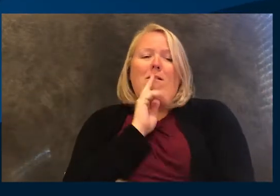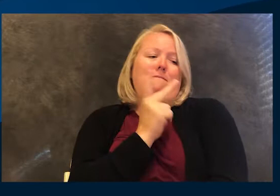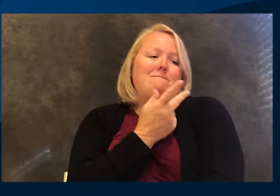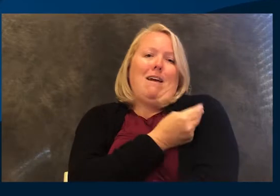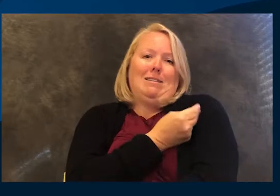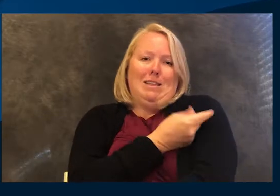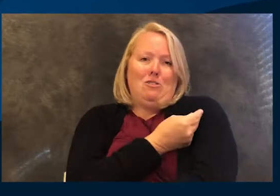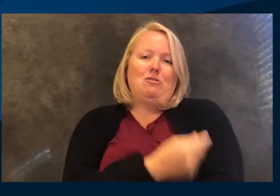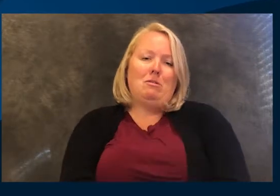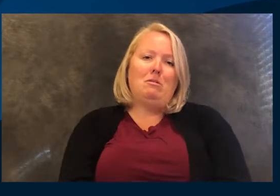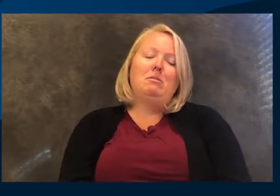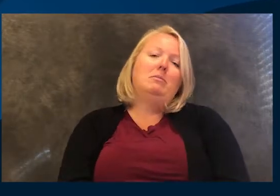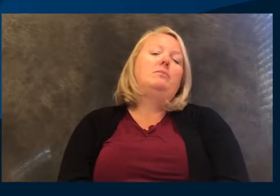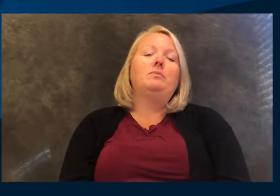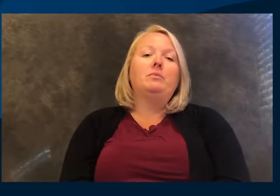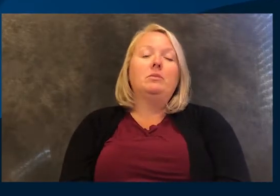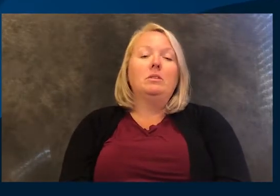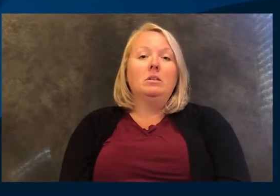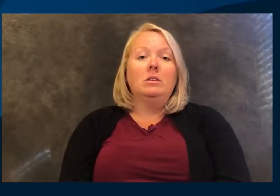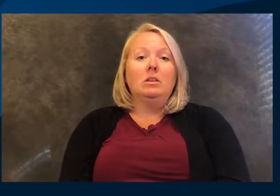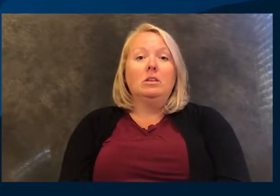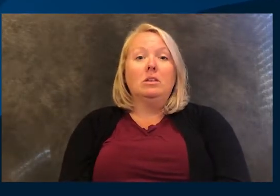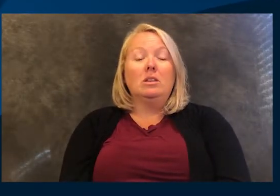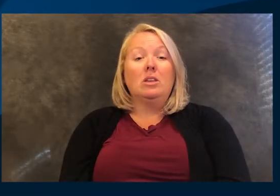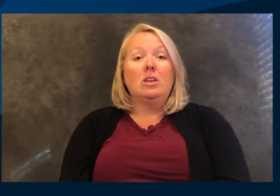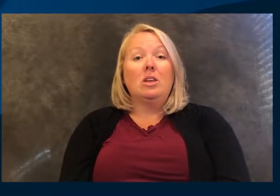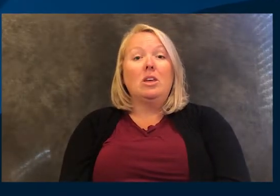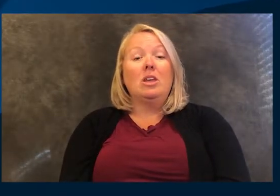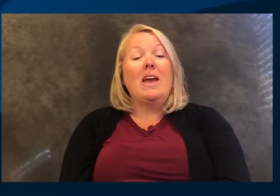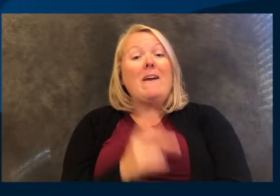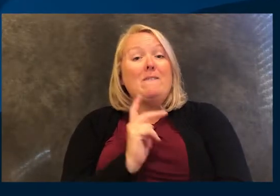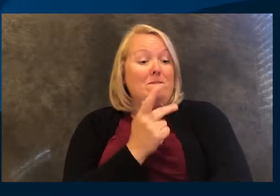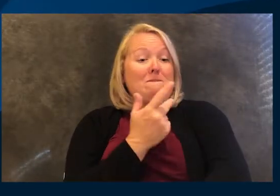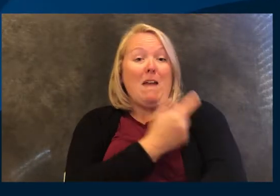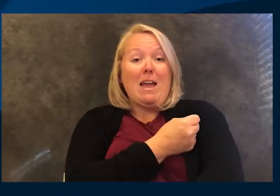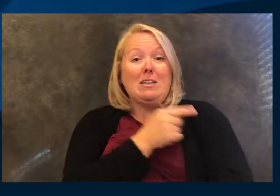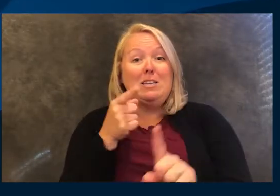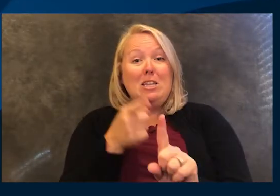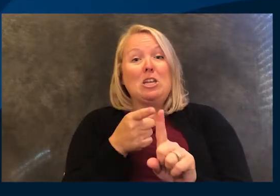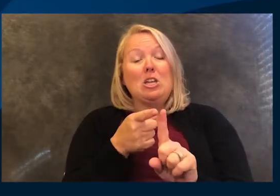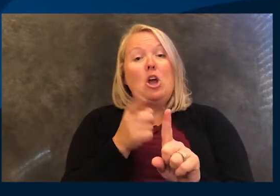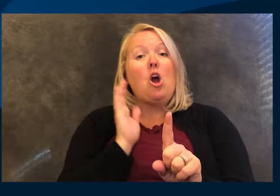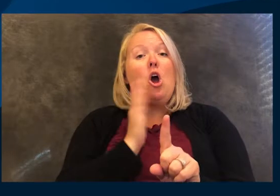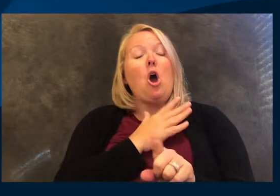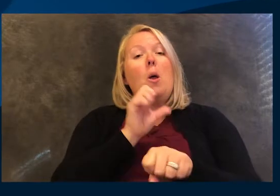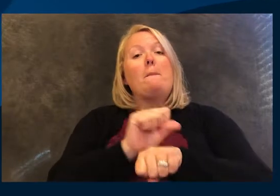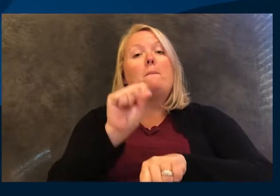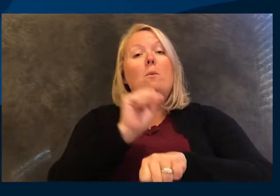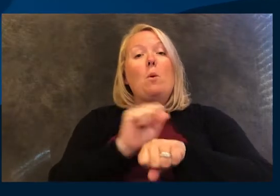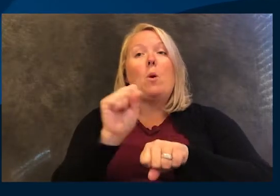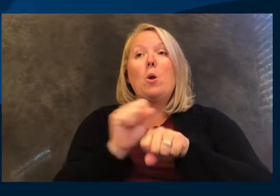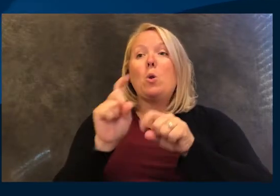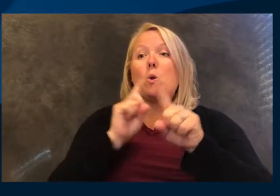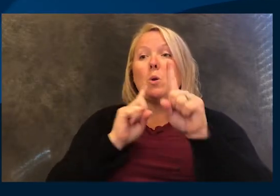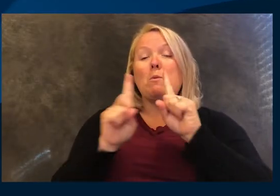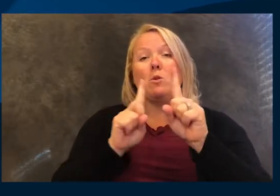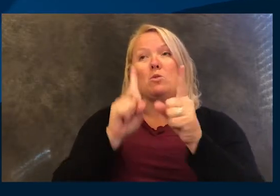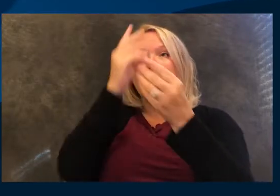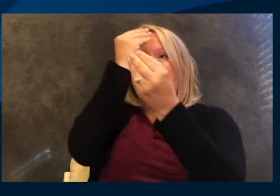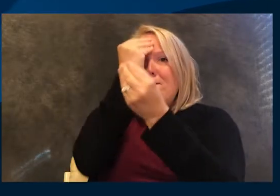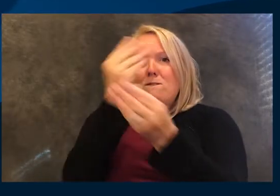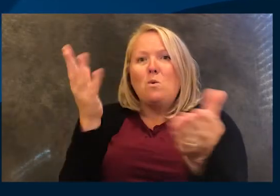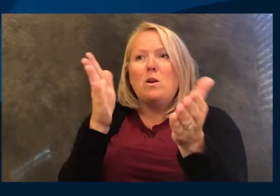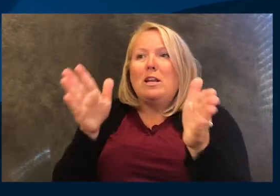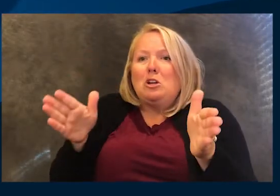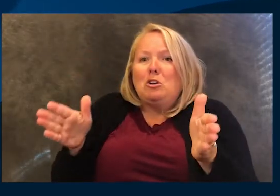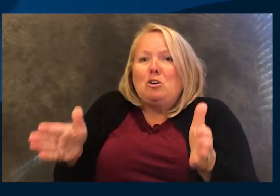vaccination. Speaking more about vaccination, we are also enhancing our employer communications to inform and encourage